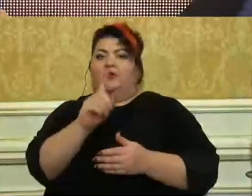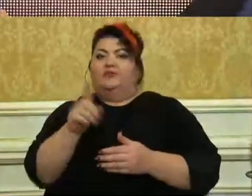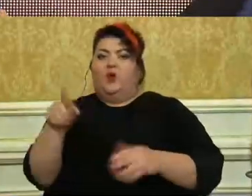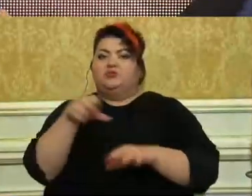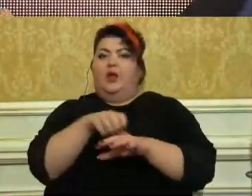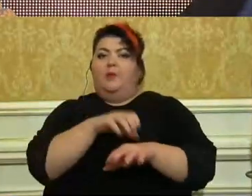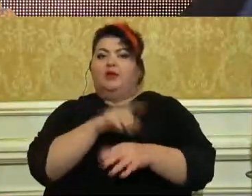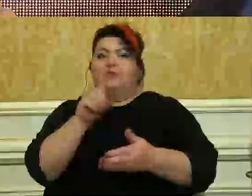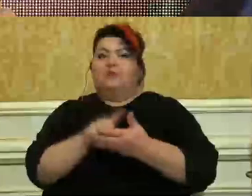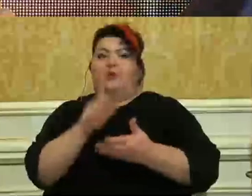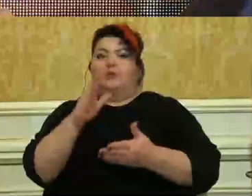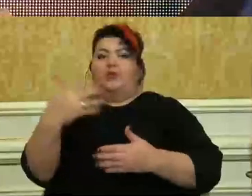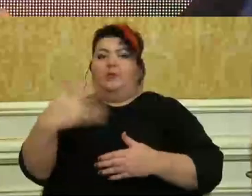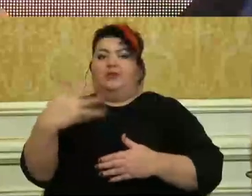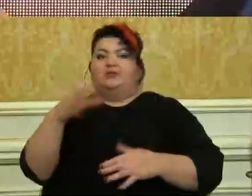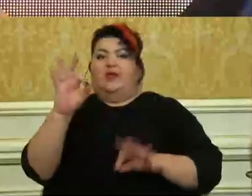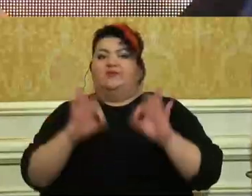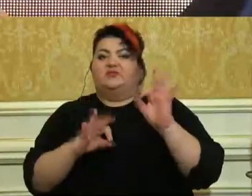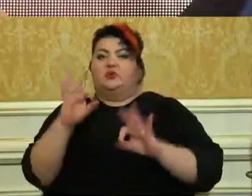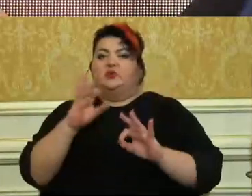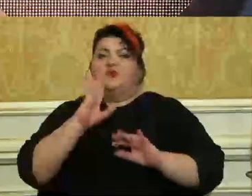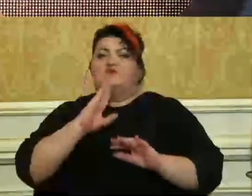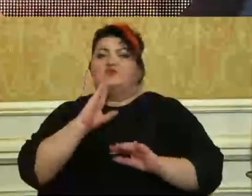with 38% of women.